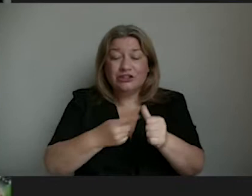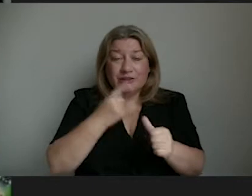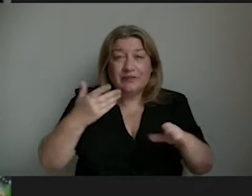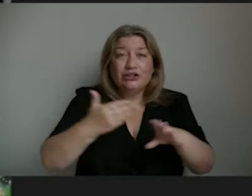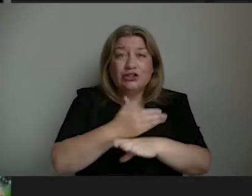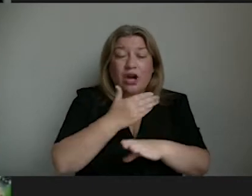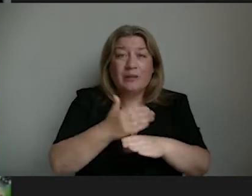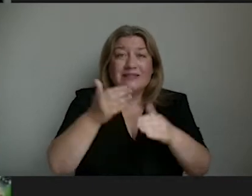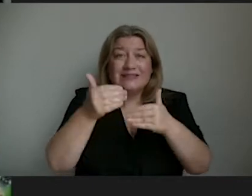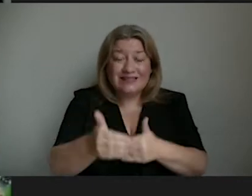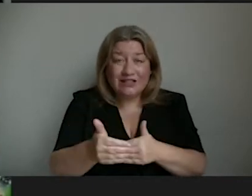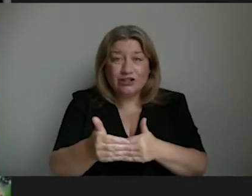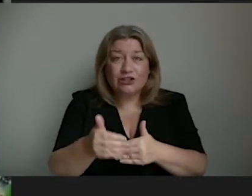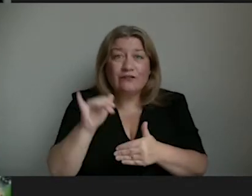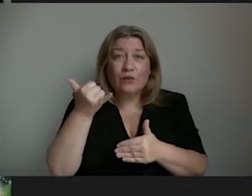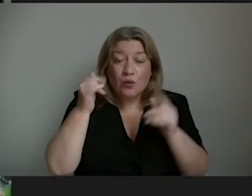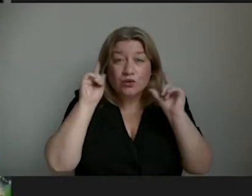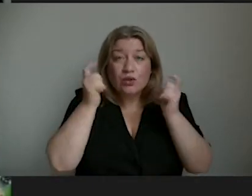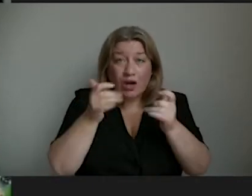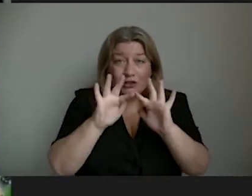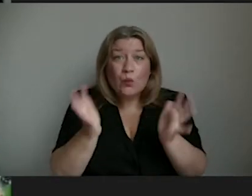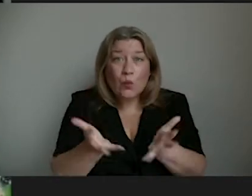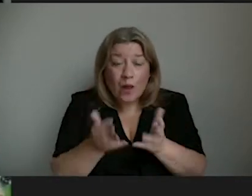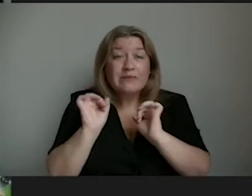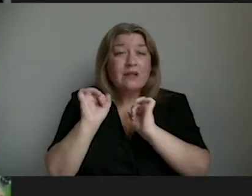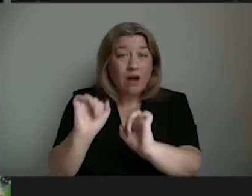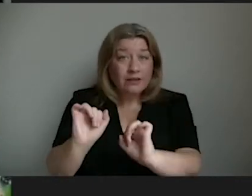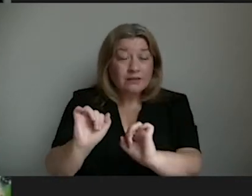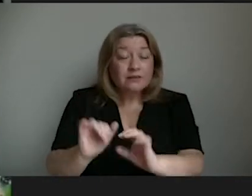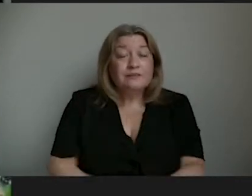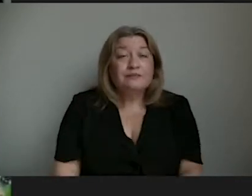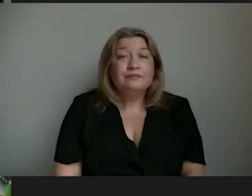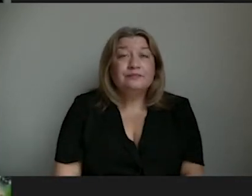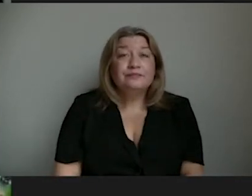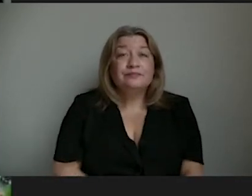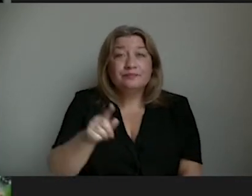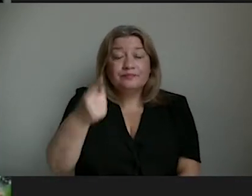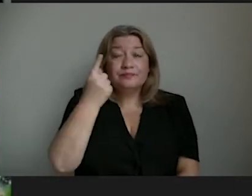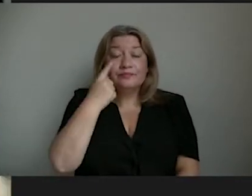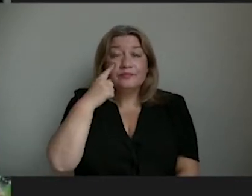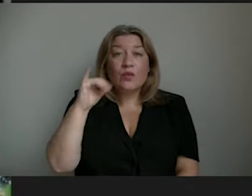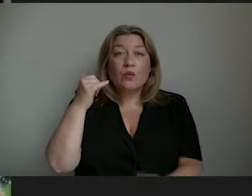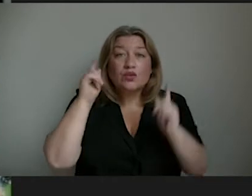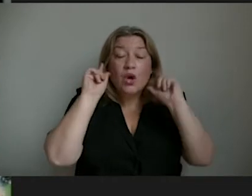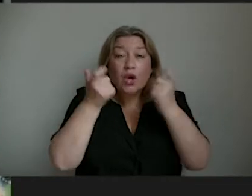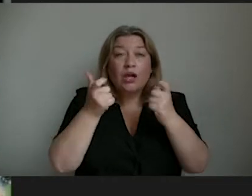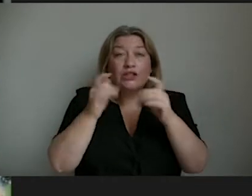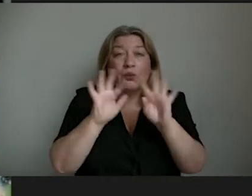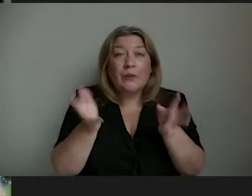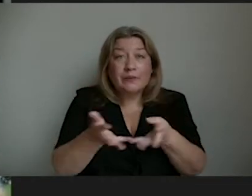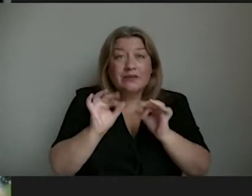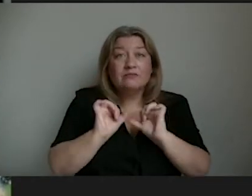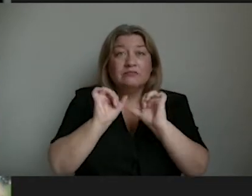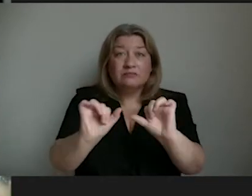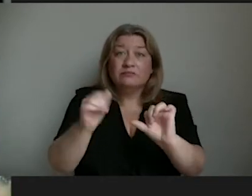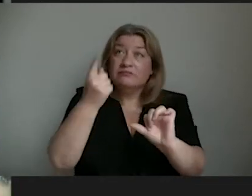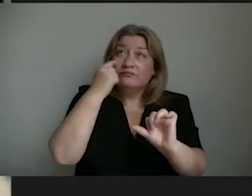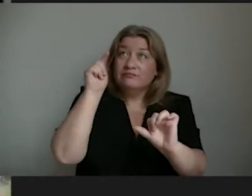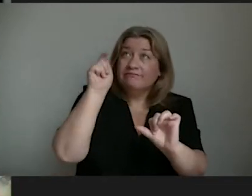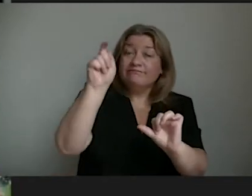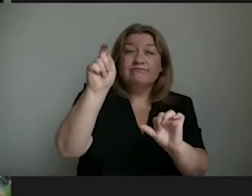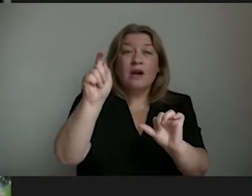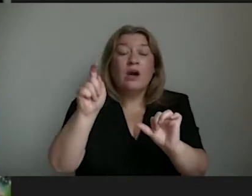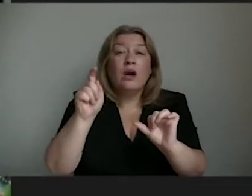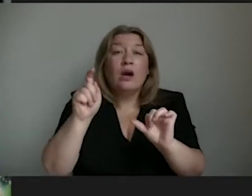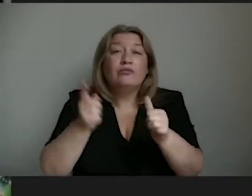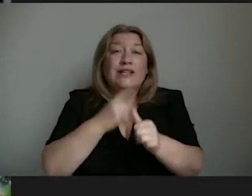advertised on the apprenticeship jobs section of the Walsall College website. So if you go onto the website, have a look under apprenticeship